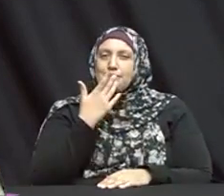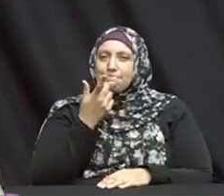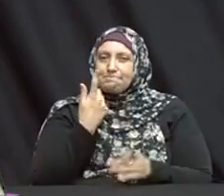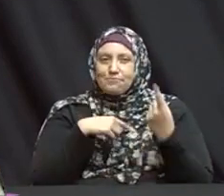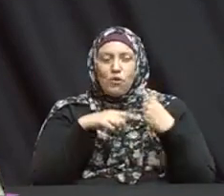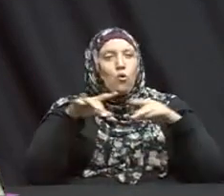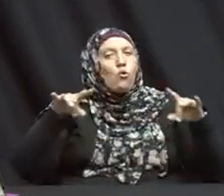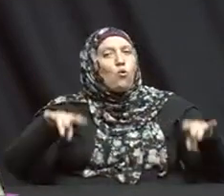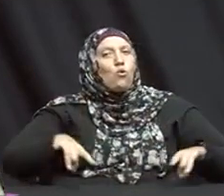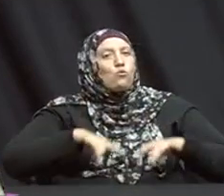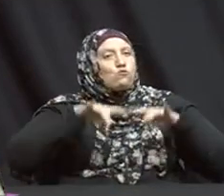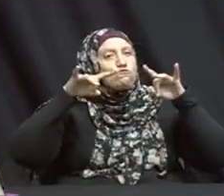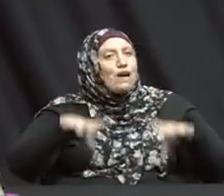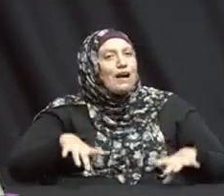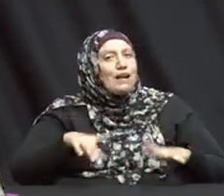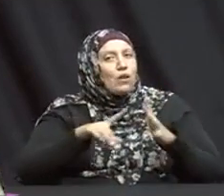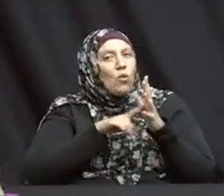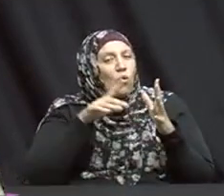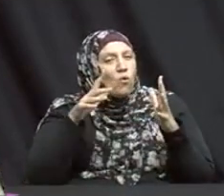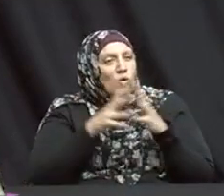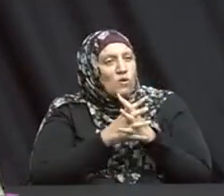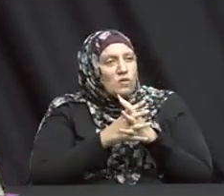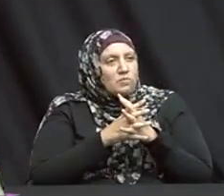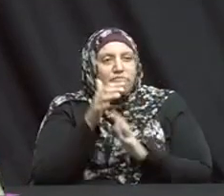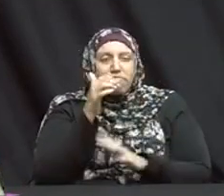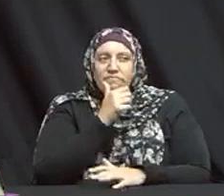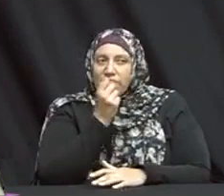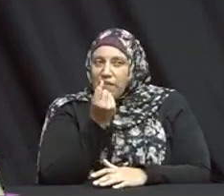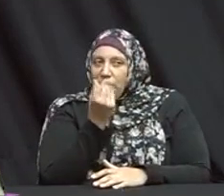perspective of not having a will?